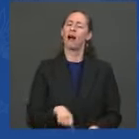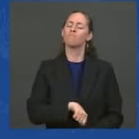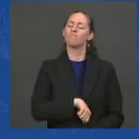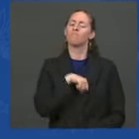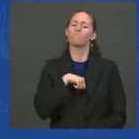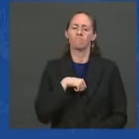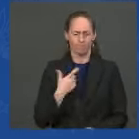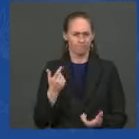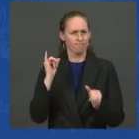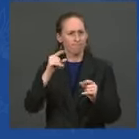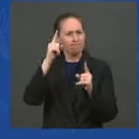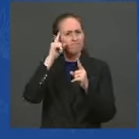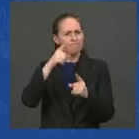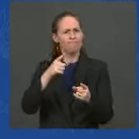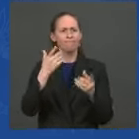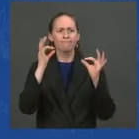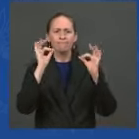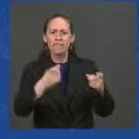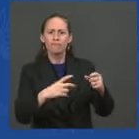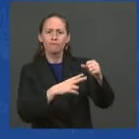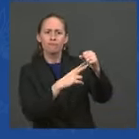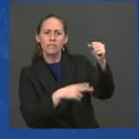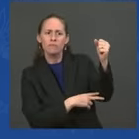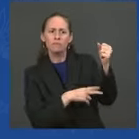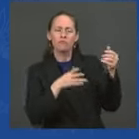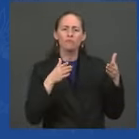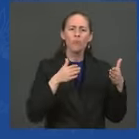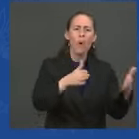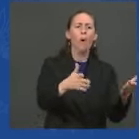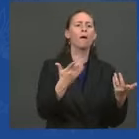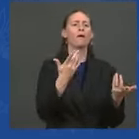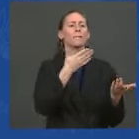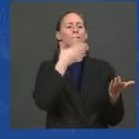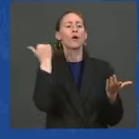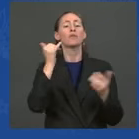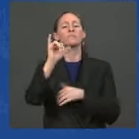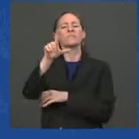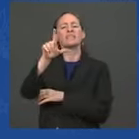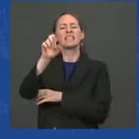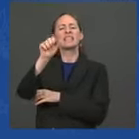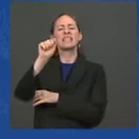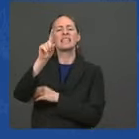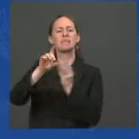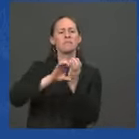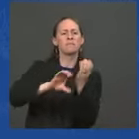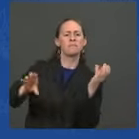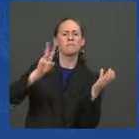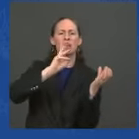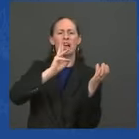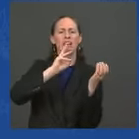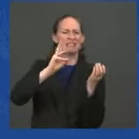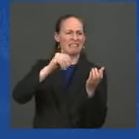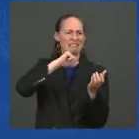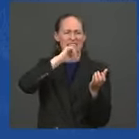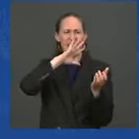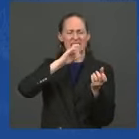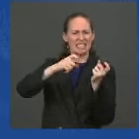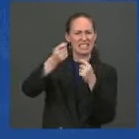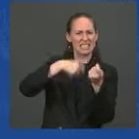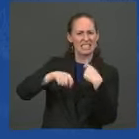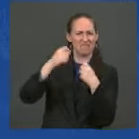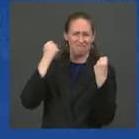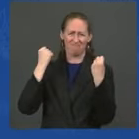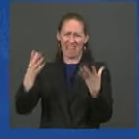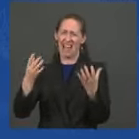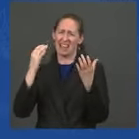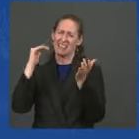roads and bridges up to speed, replacing lead water pipes. There's over 40,000 schools across America where you